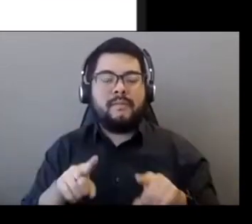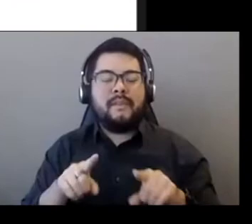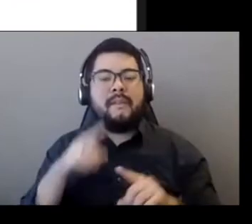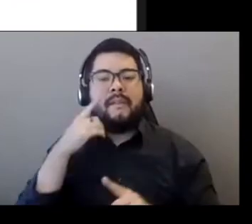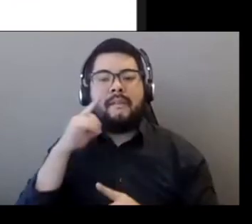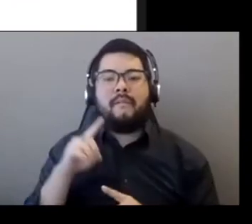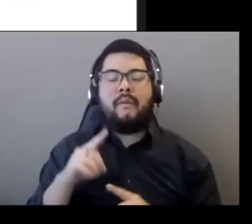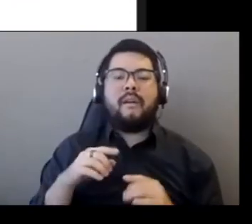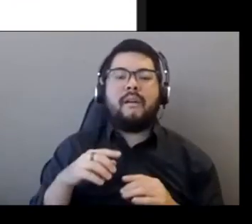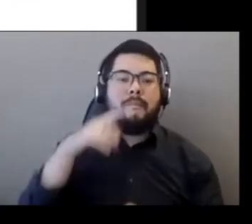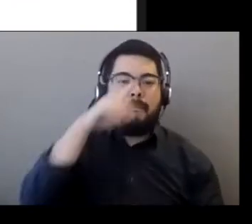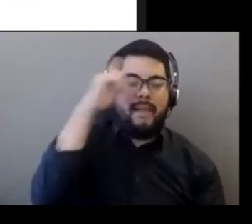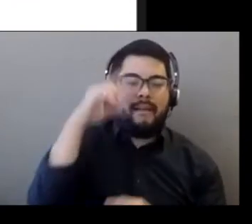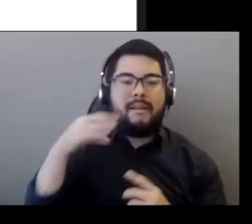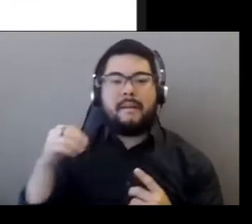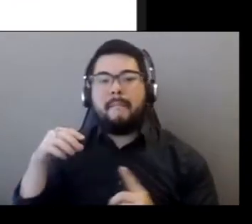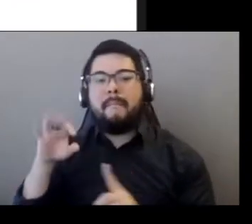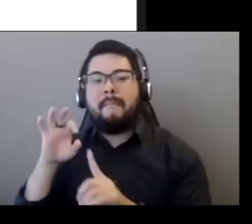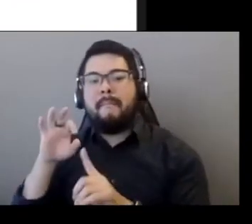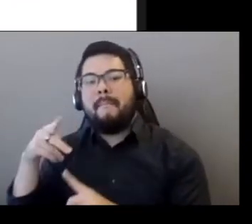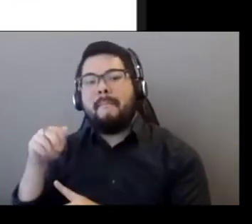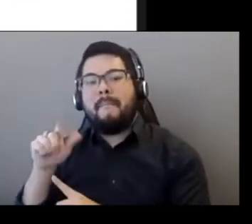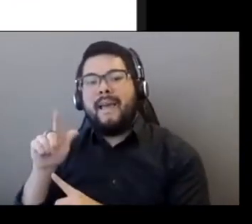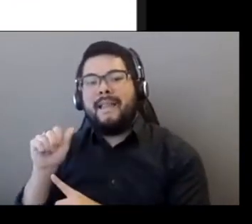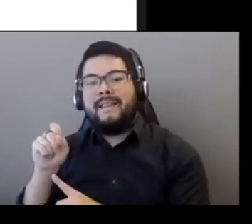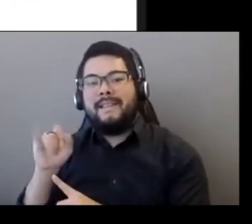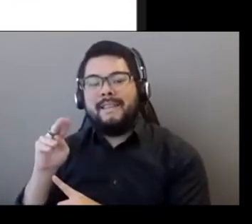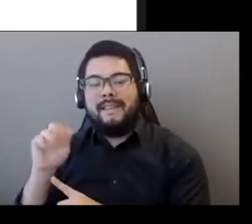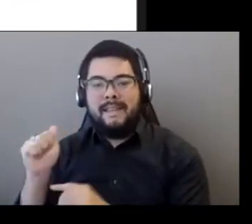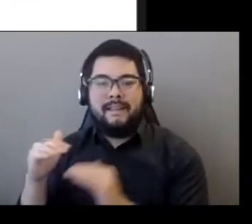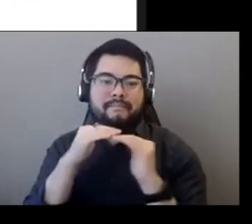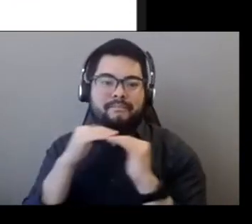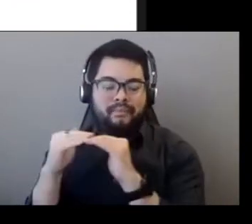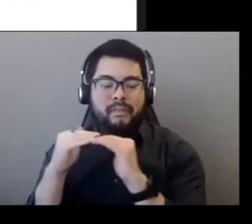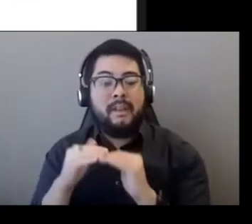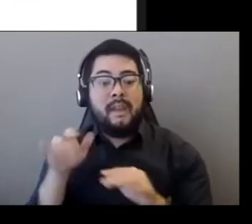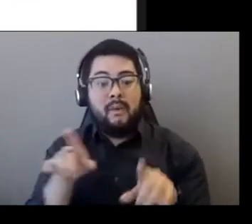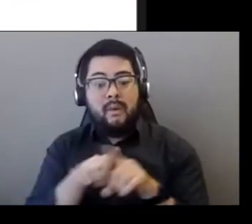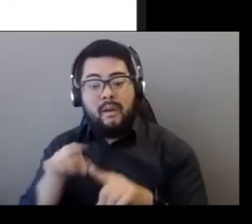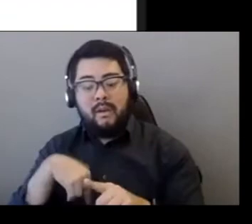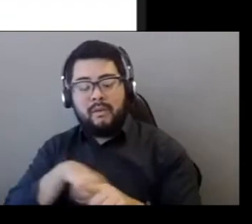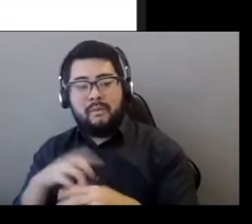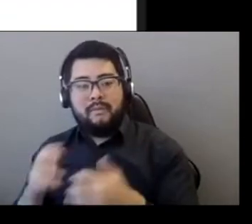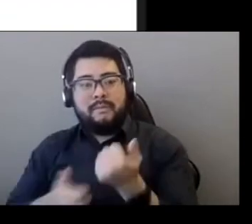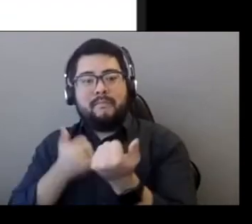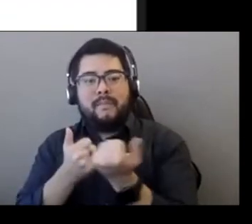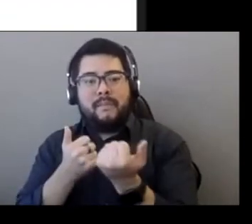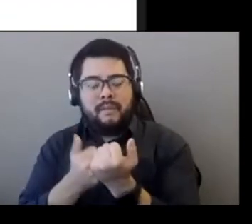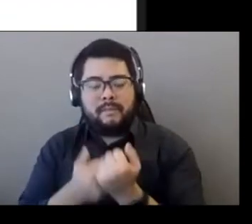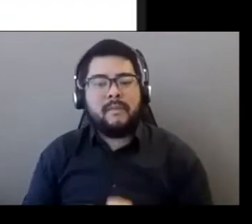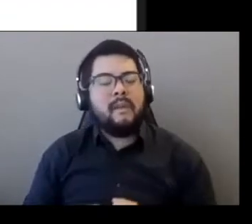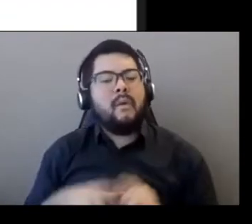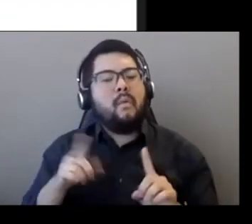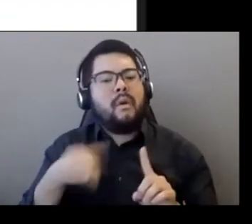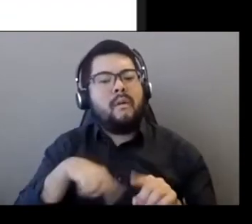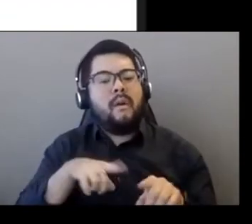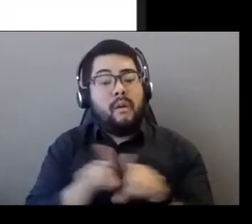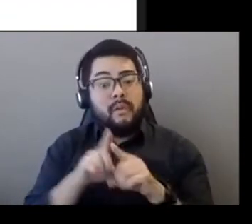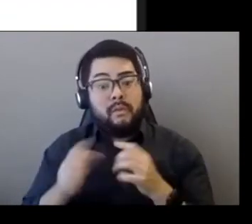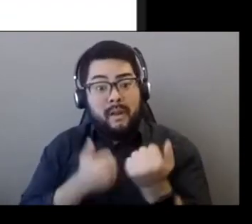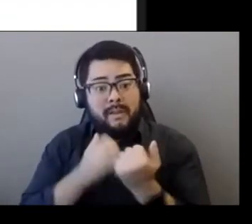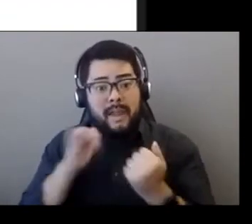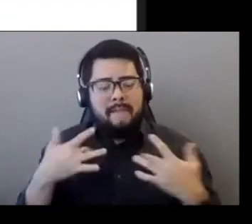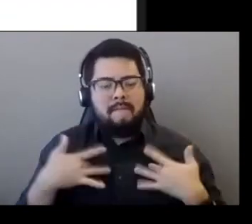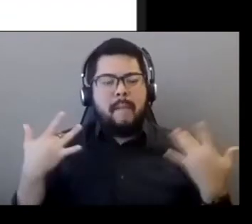solidarity that Abolition at UIC and other groups are co-sponsoring. And more deeply than just co-sponsoring an event, how